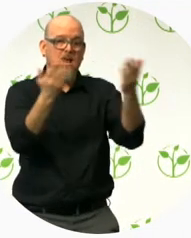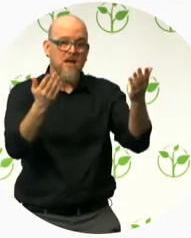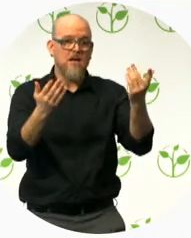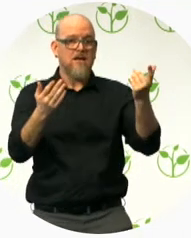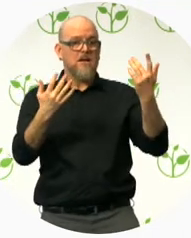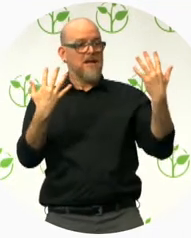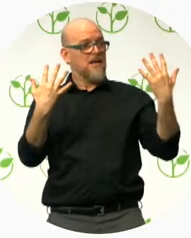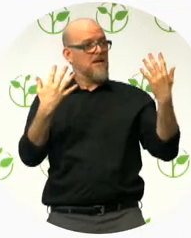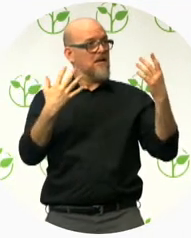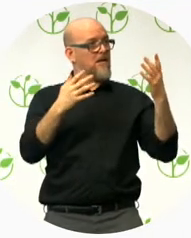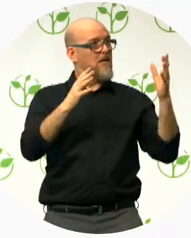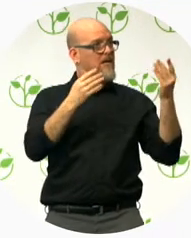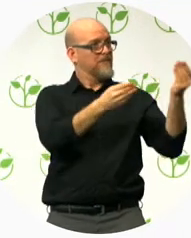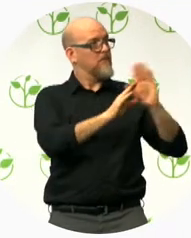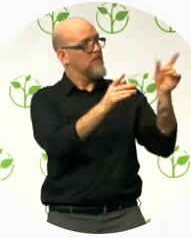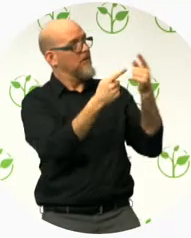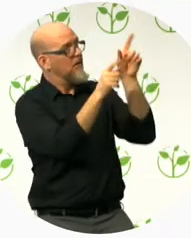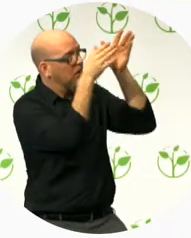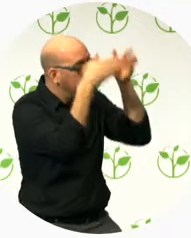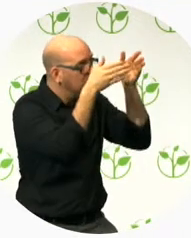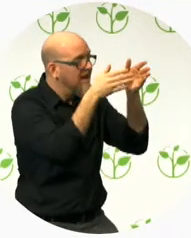an inclusive approach